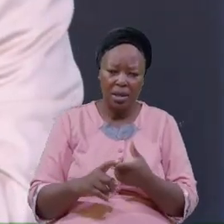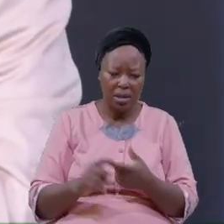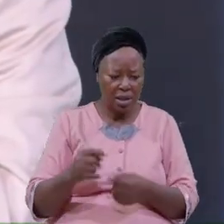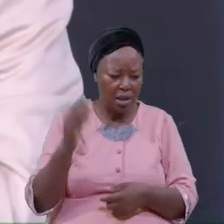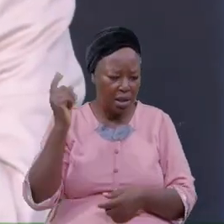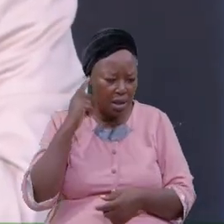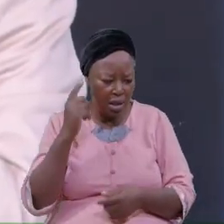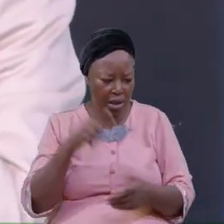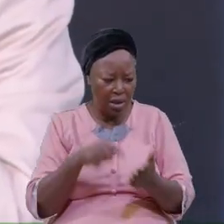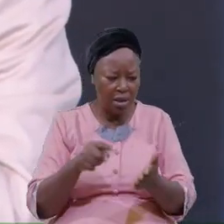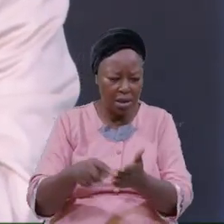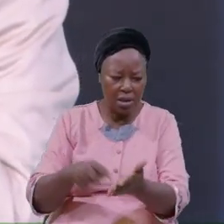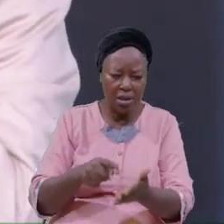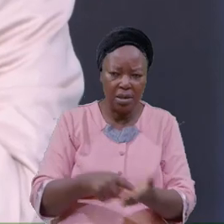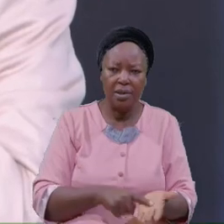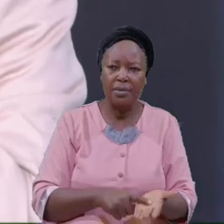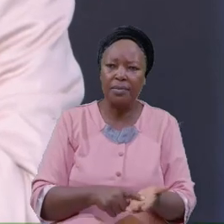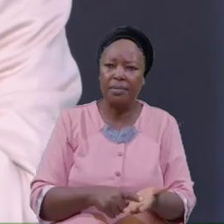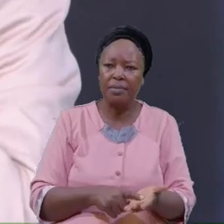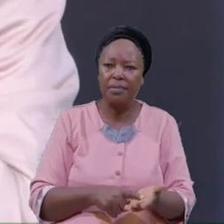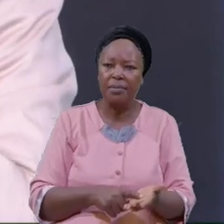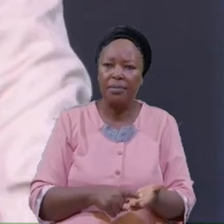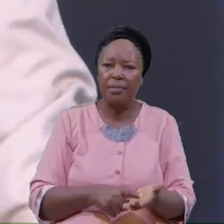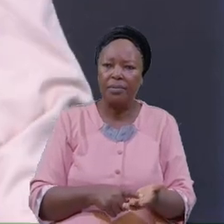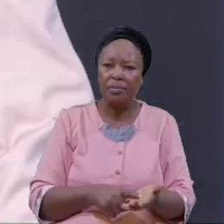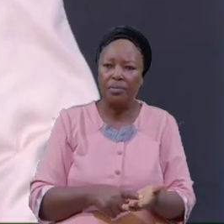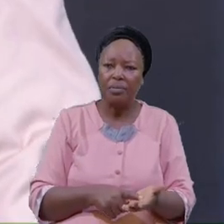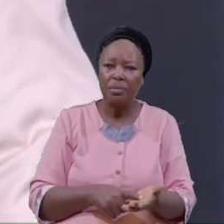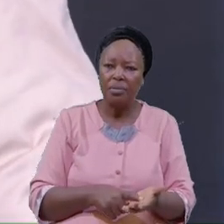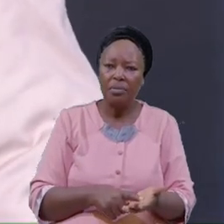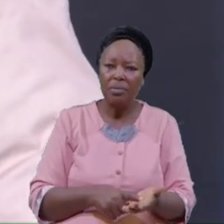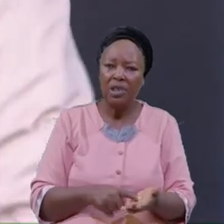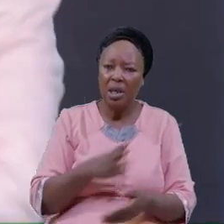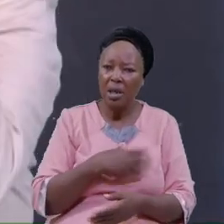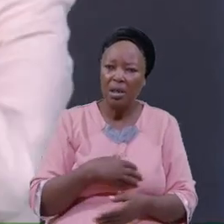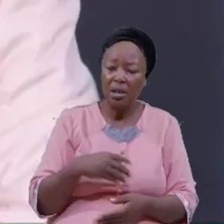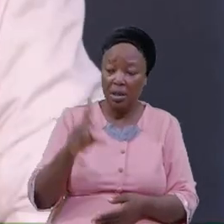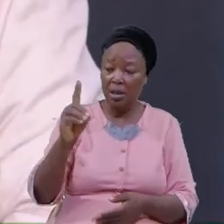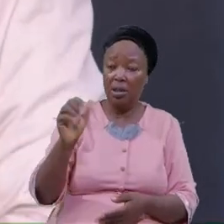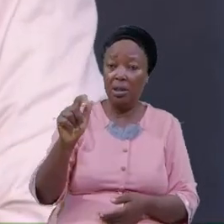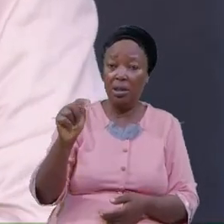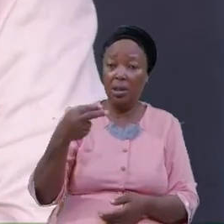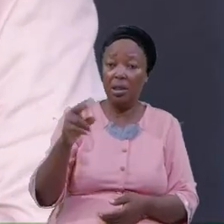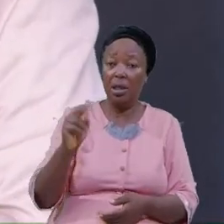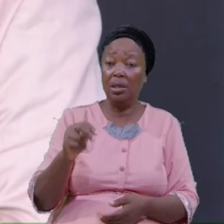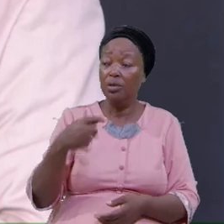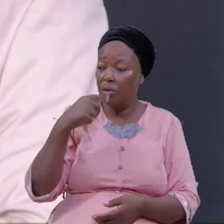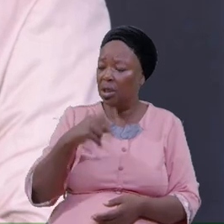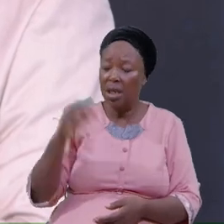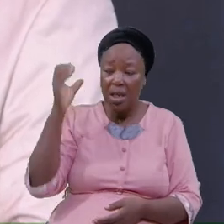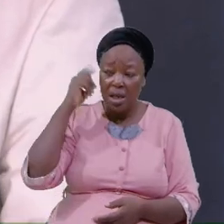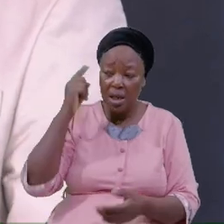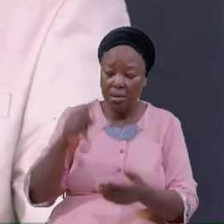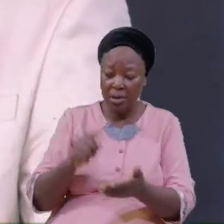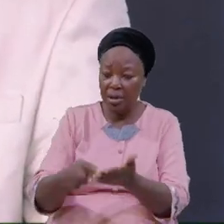Nathan dit, écoute ceci, écoute cela. And David said, whoever has done that must die. David a dit, celui qui a fait une